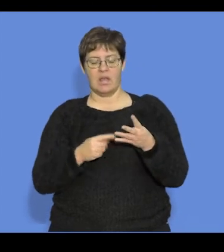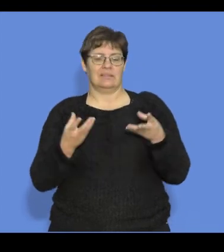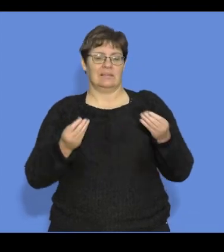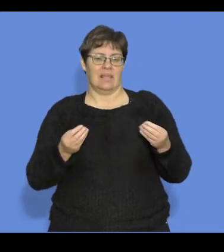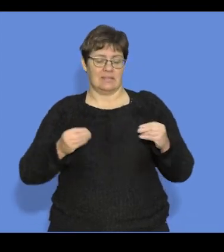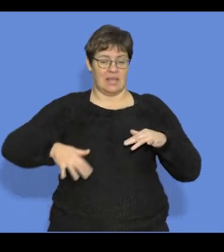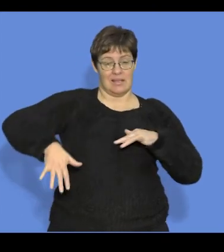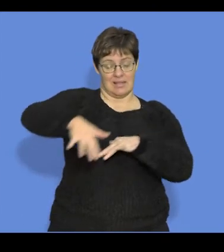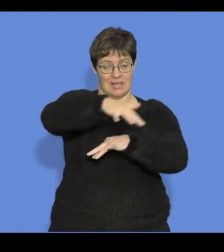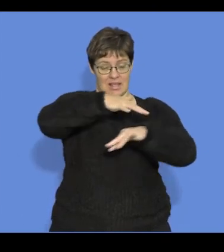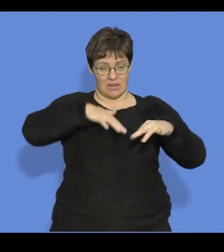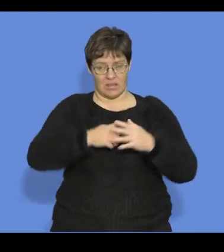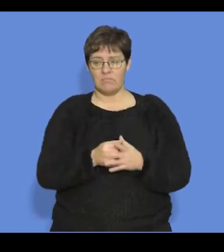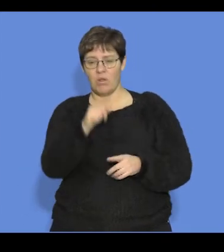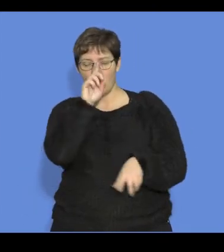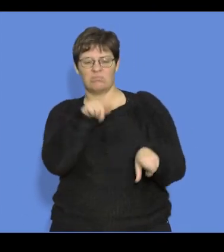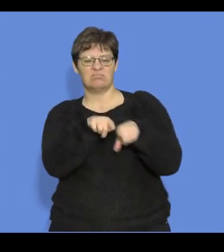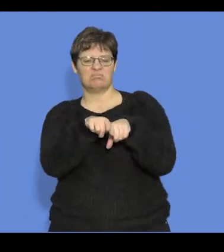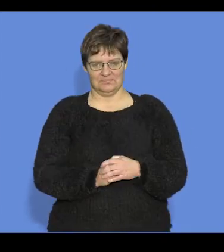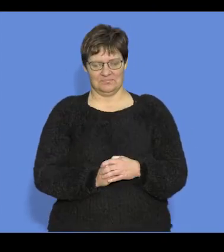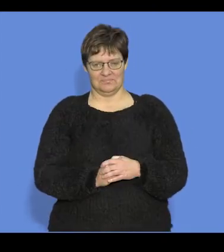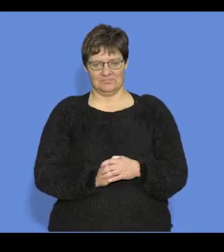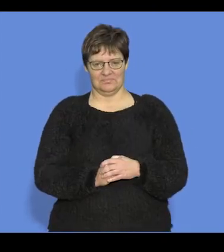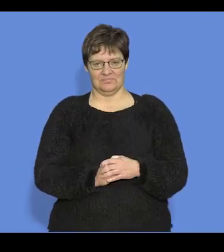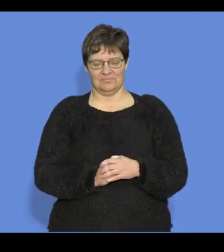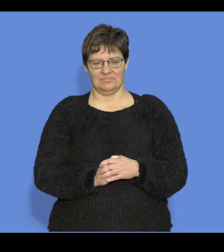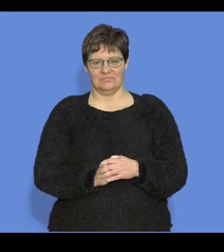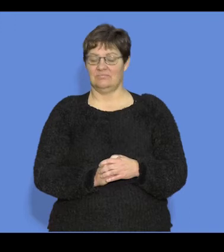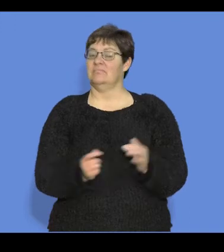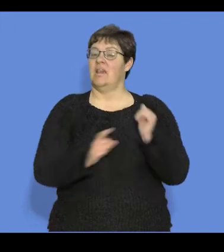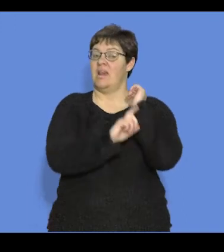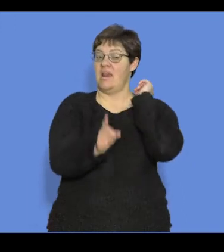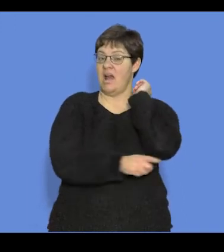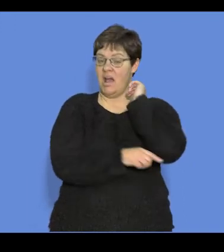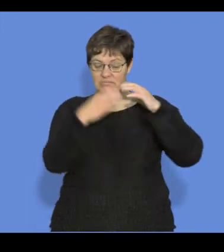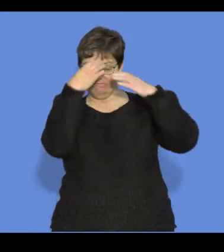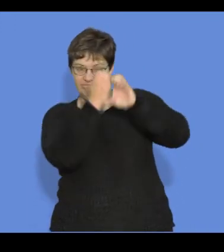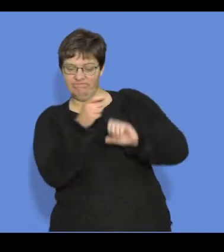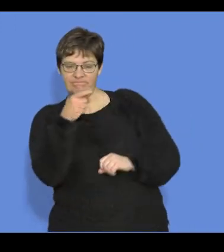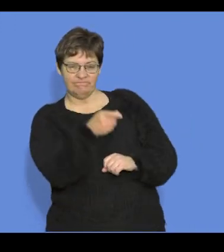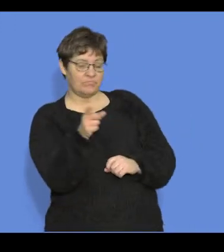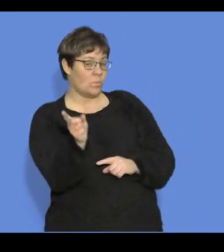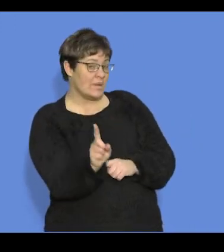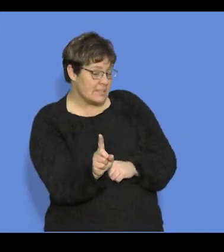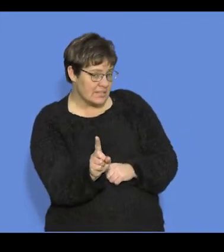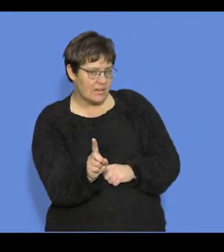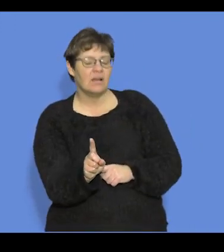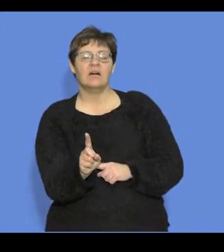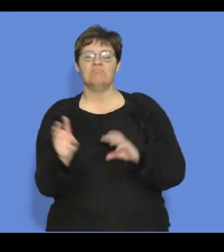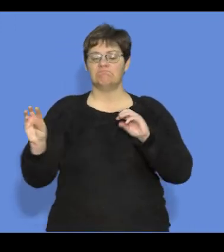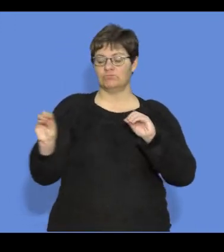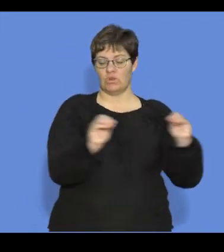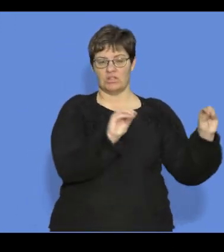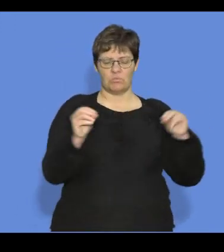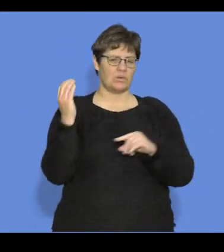And we did look at some experiments on these. The last aspect we're looking at about how substances are transported around the